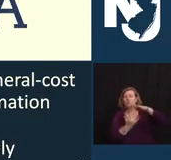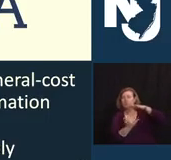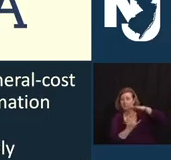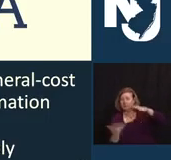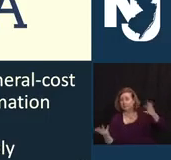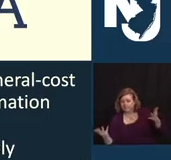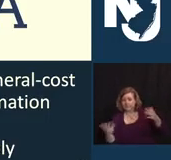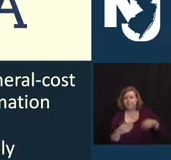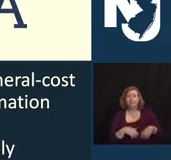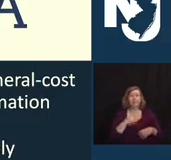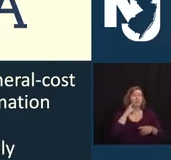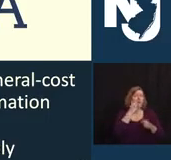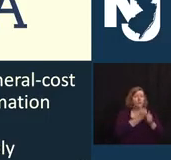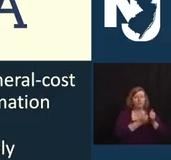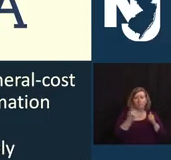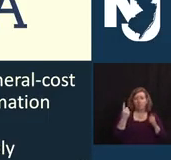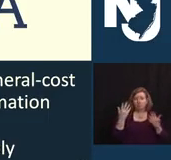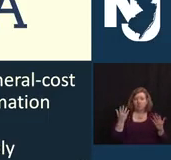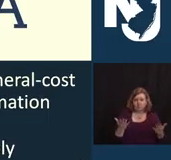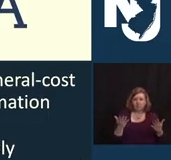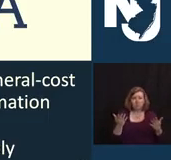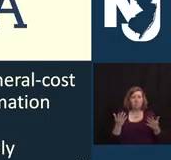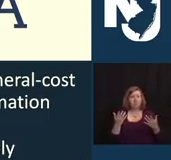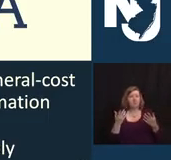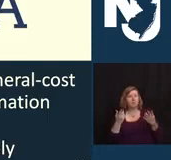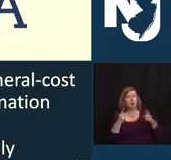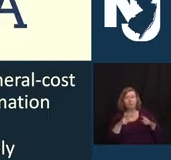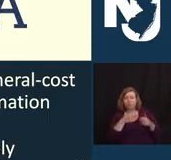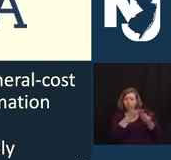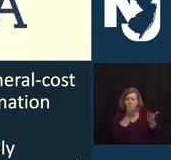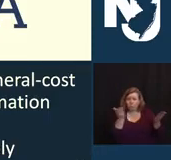encourage every impacted family to visit that website,